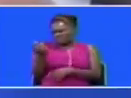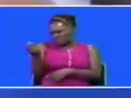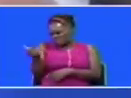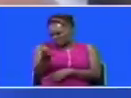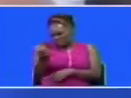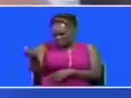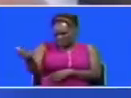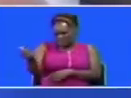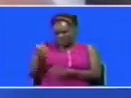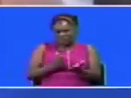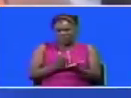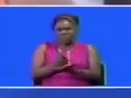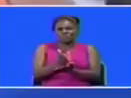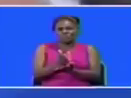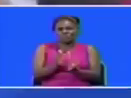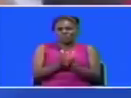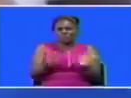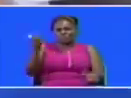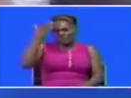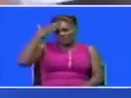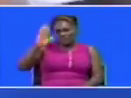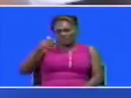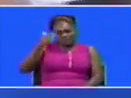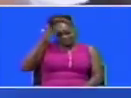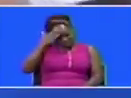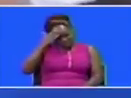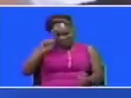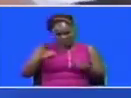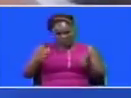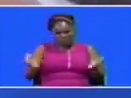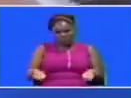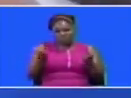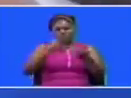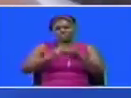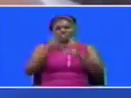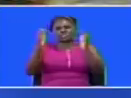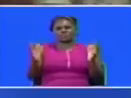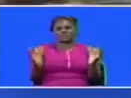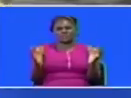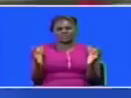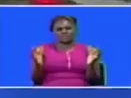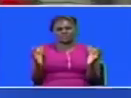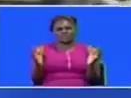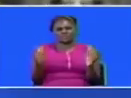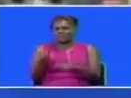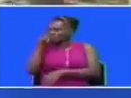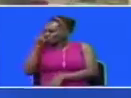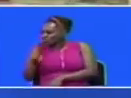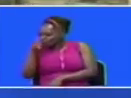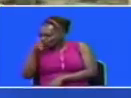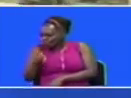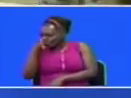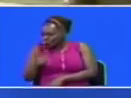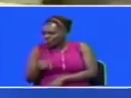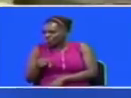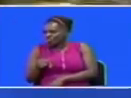but through public awareness, I know there can be great changes. The use of tuk-tuks, as they are well known